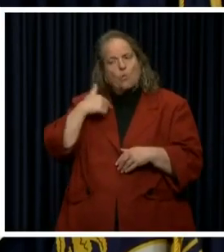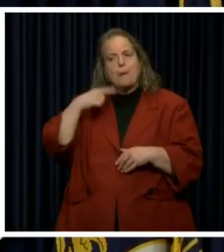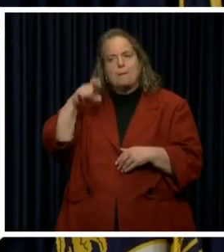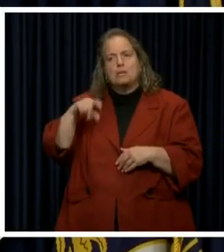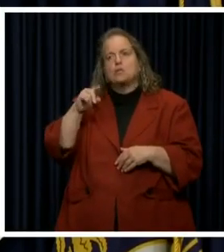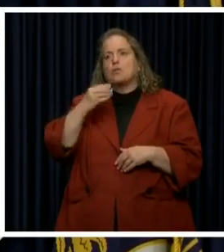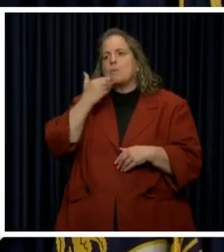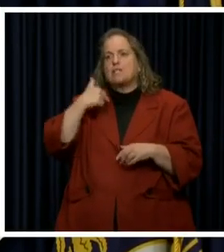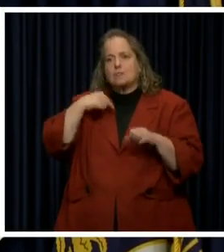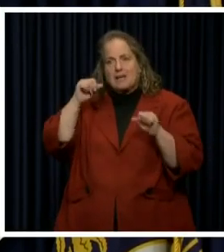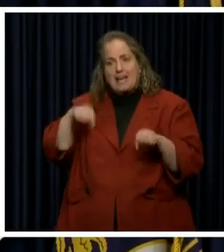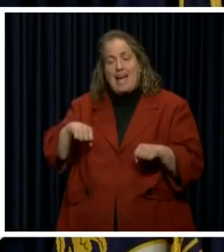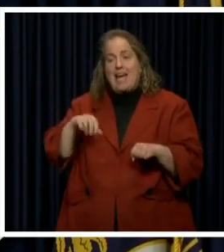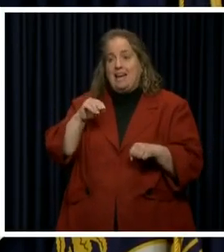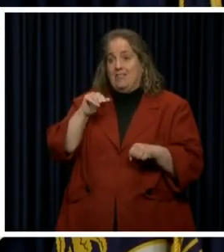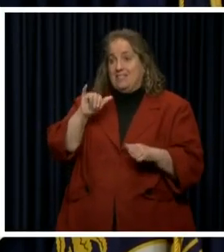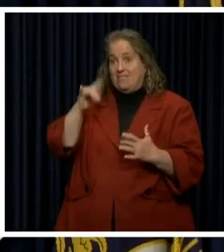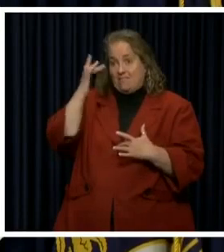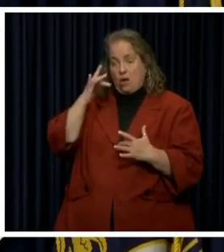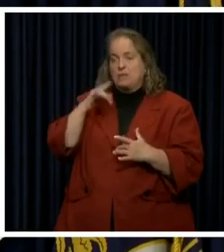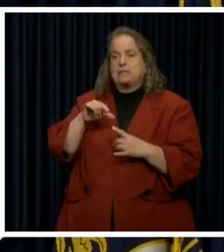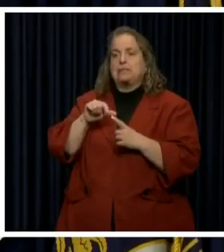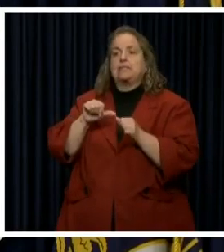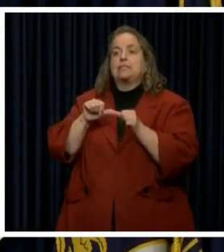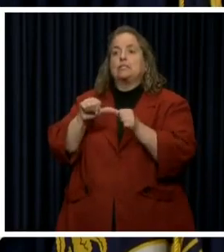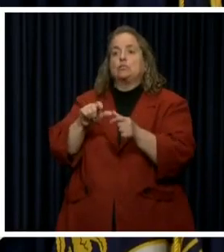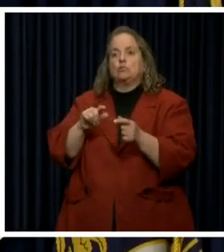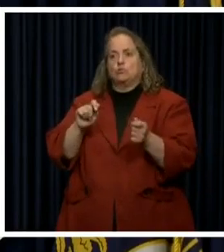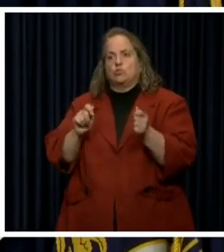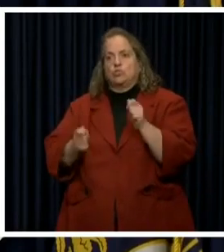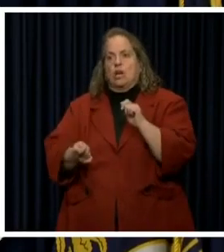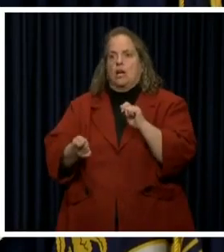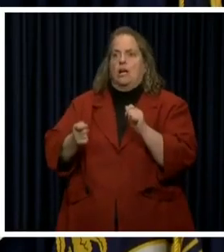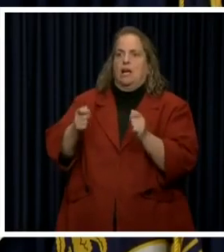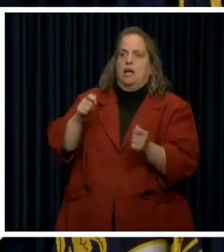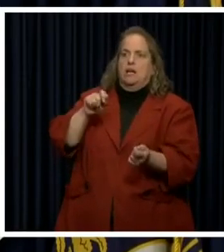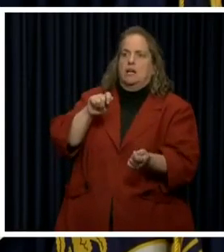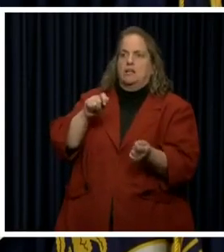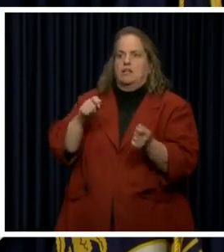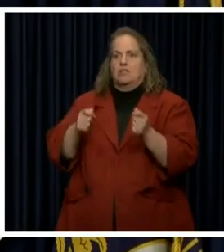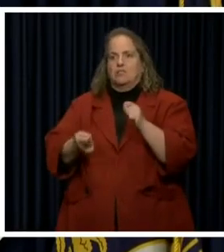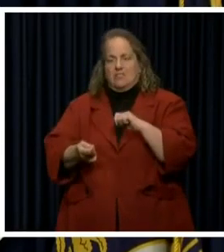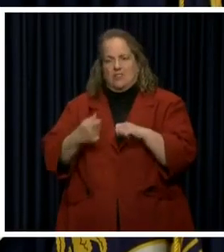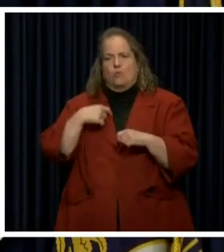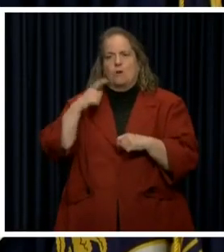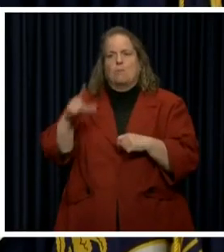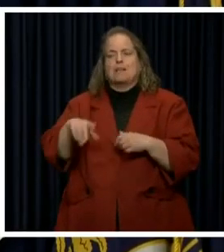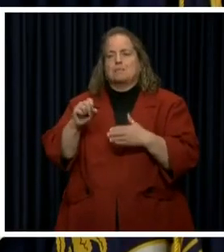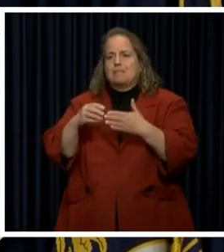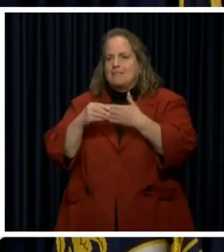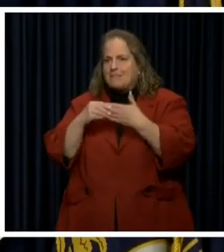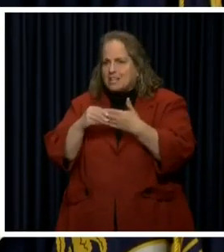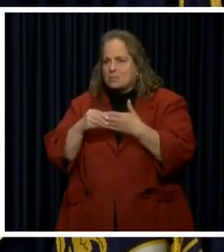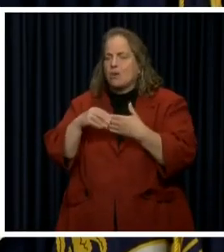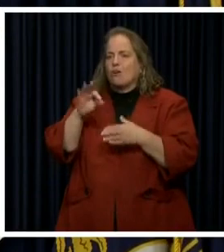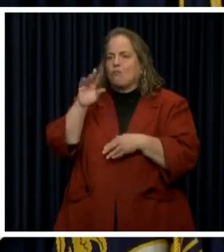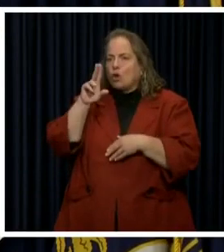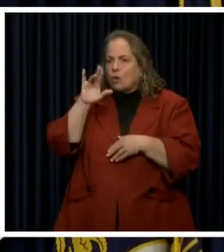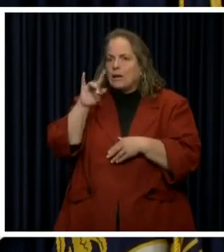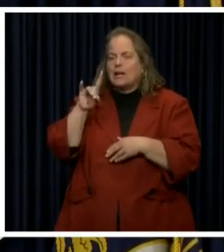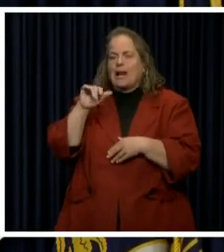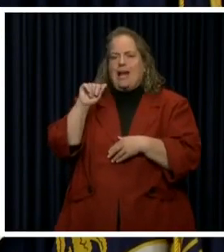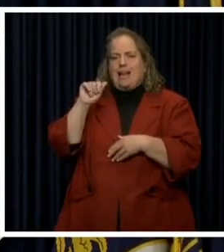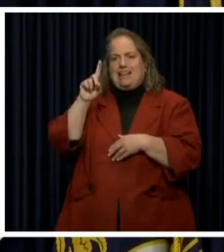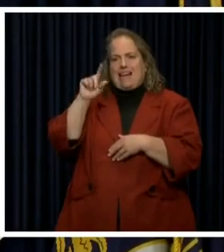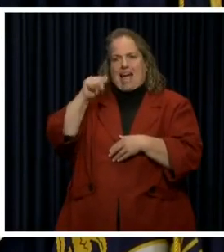thing continues to change, and we continue to try to be fluid and to adapt to it. That's why we need you to stick with us to get the very